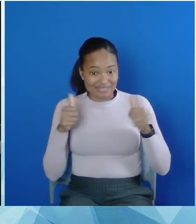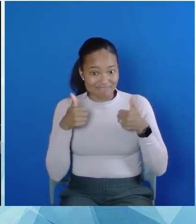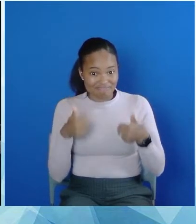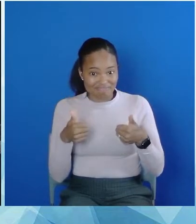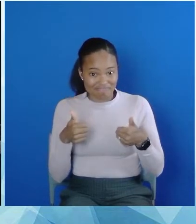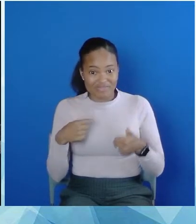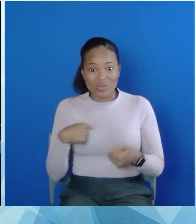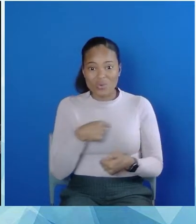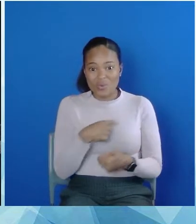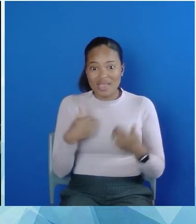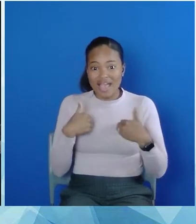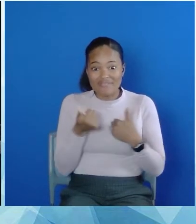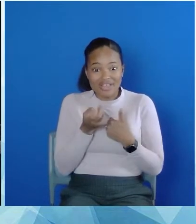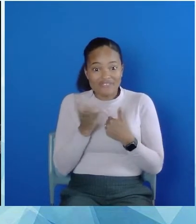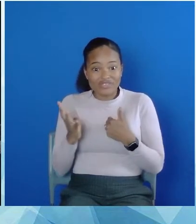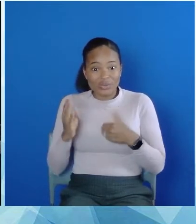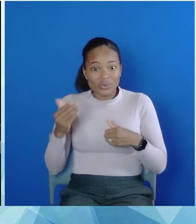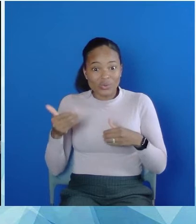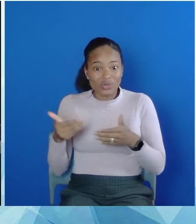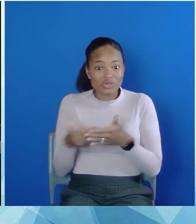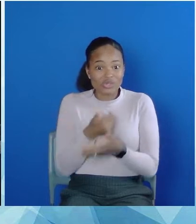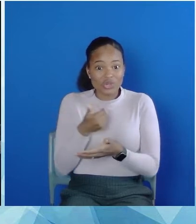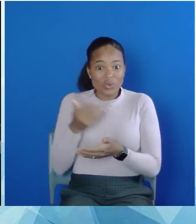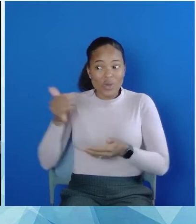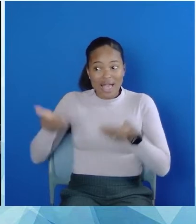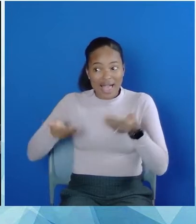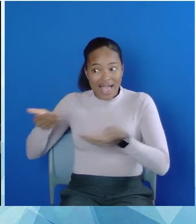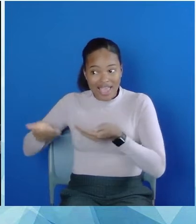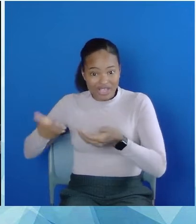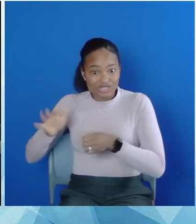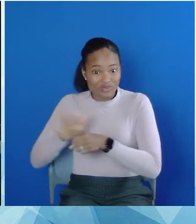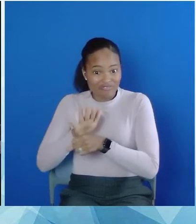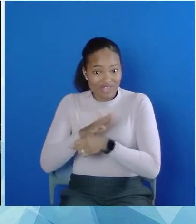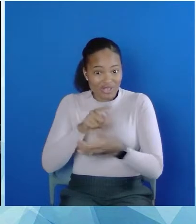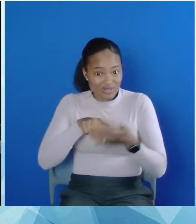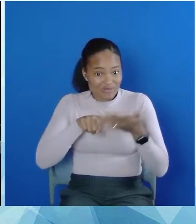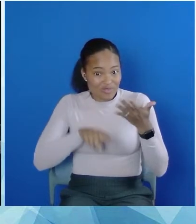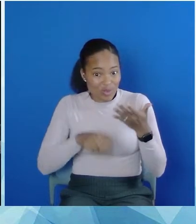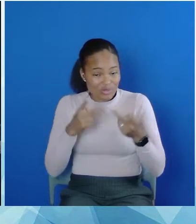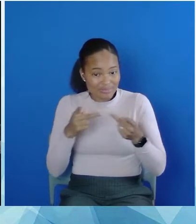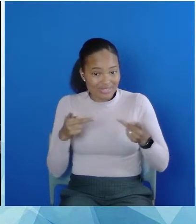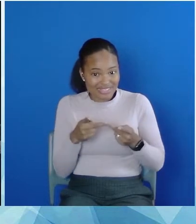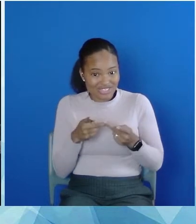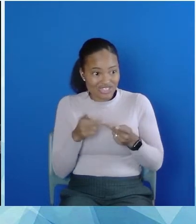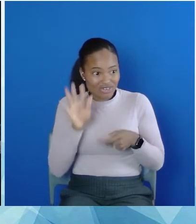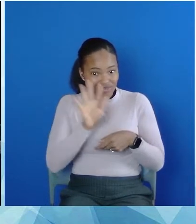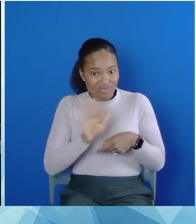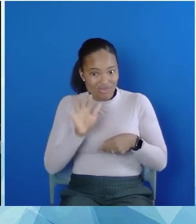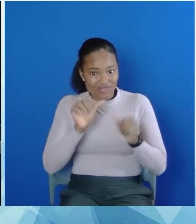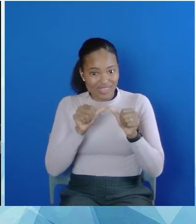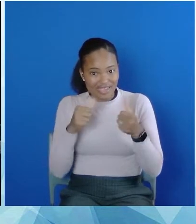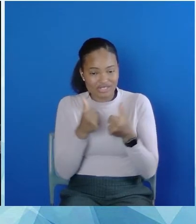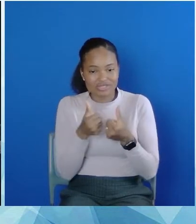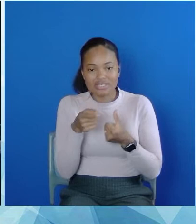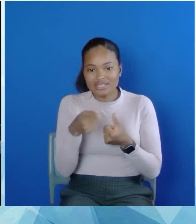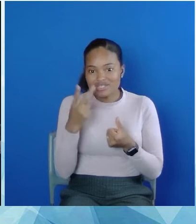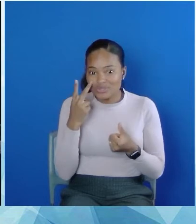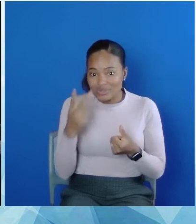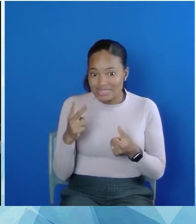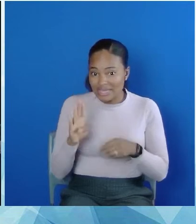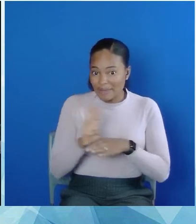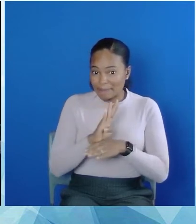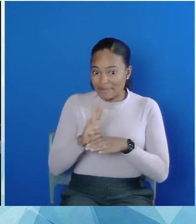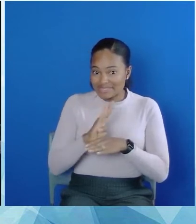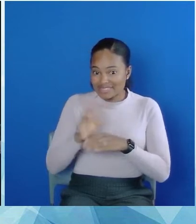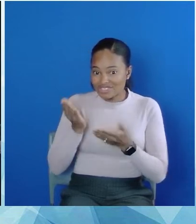new ASDB hires to fill some of those vacant staff positions throughout the agency. And as you can see through the business services